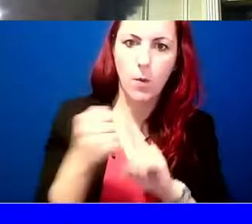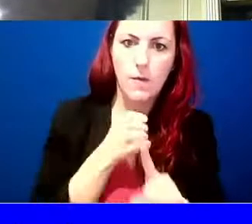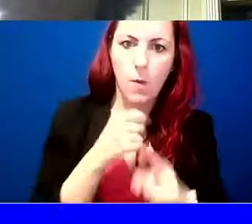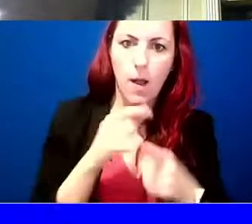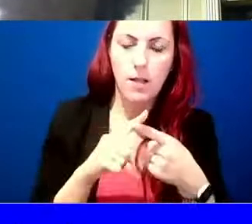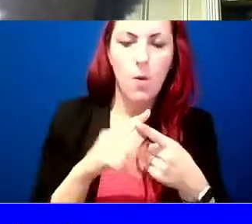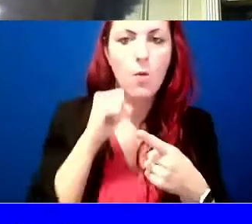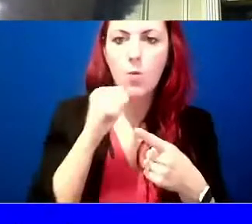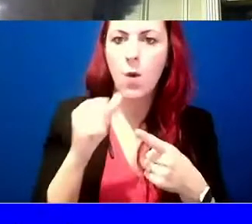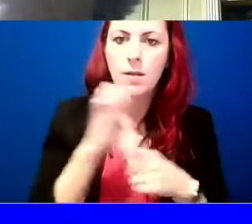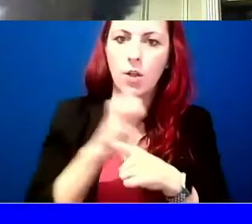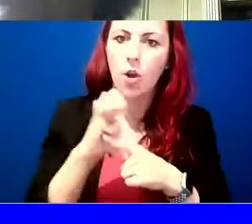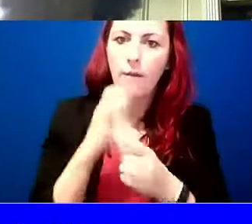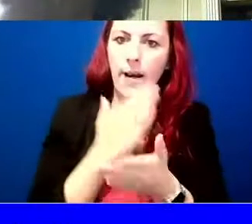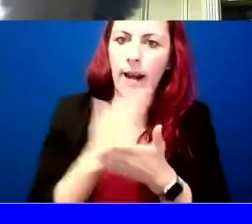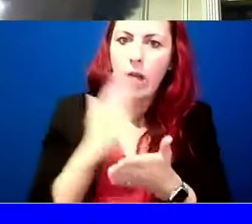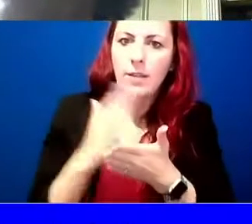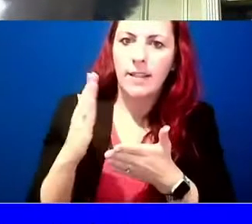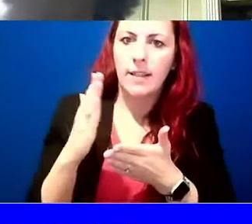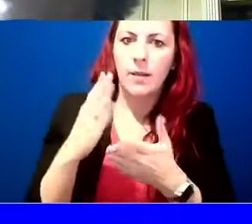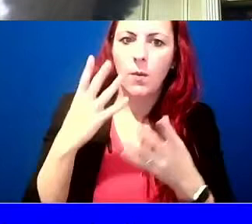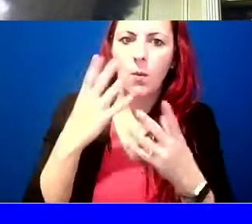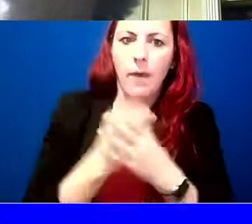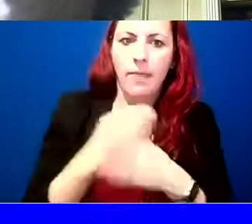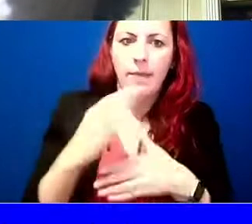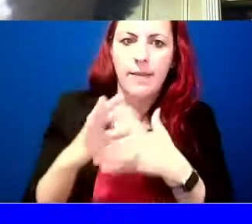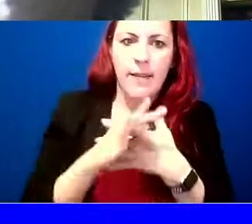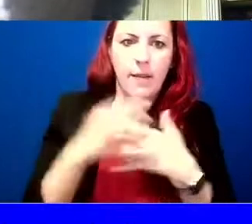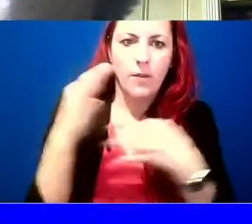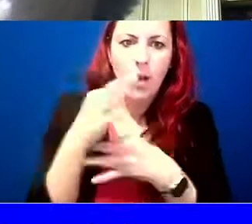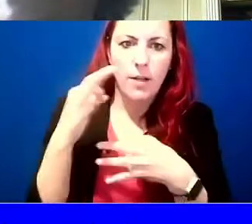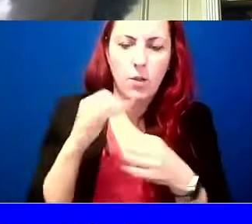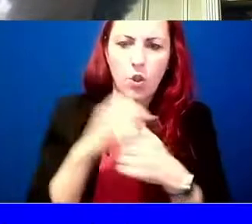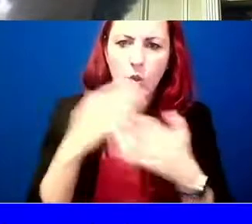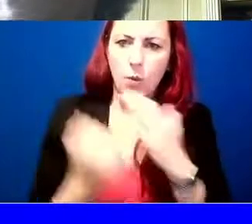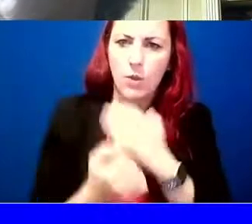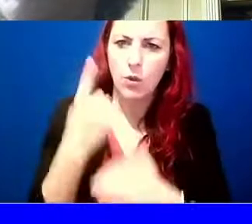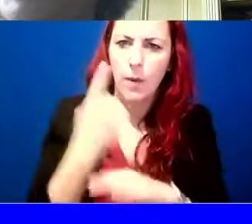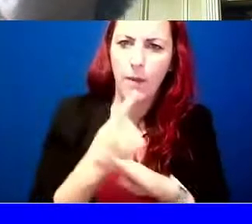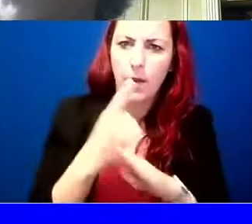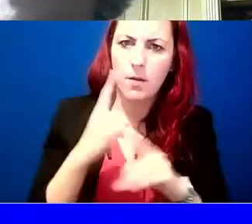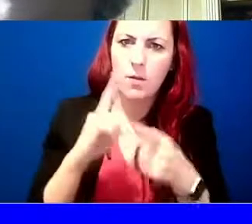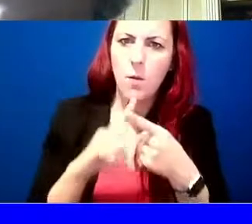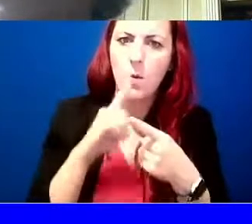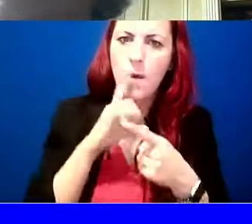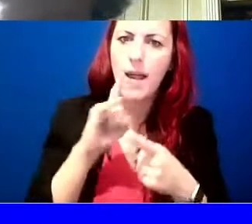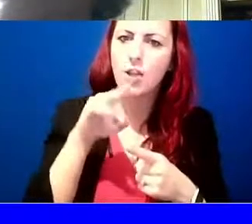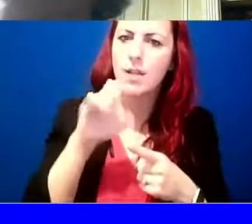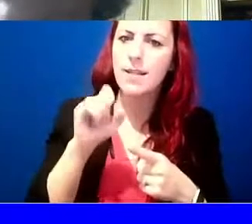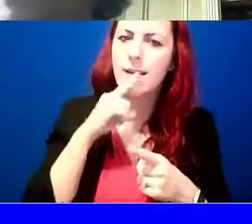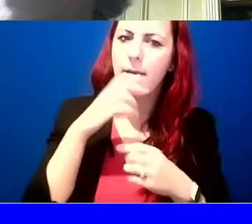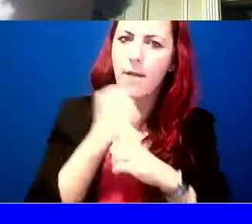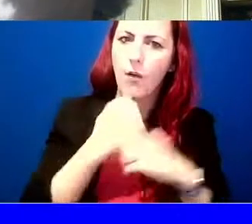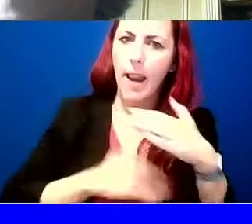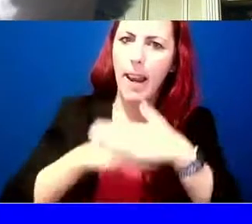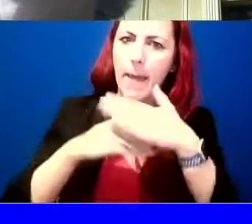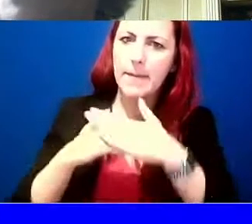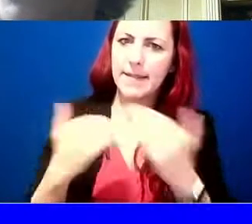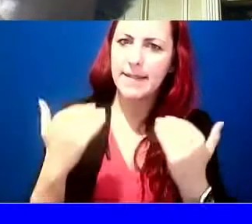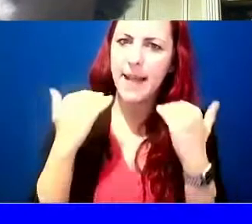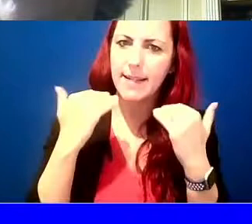the safeguarding context. The HSC then, again, very limited data in a very limited area of social